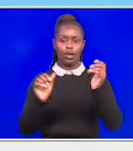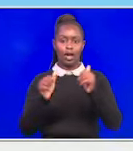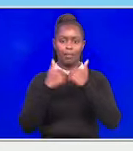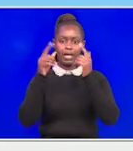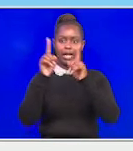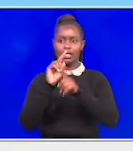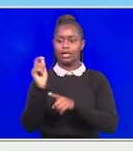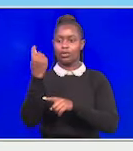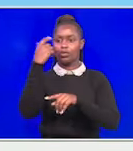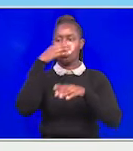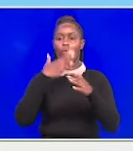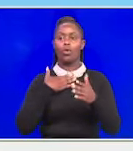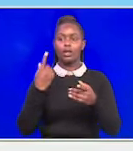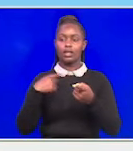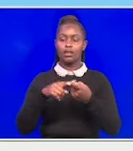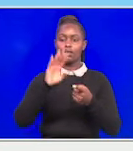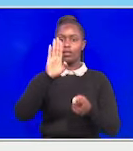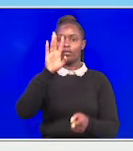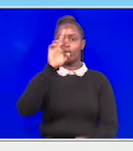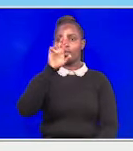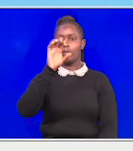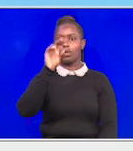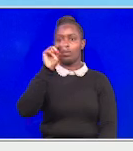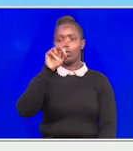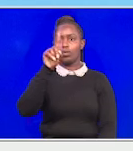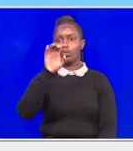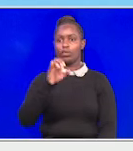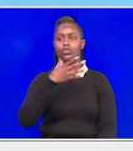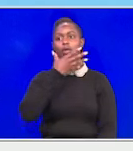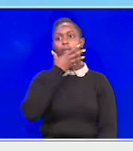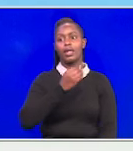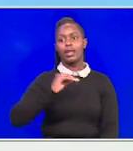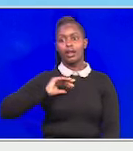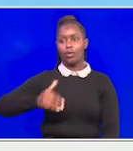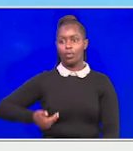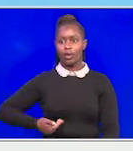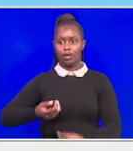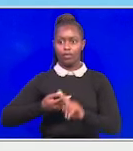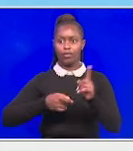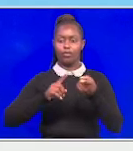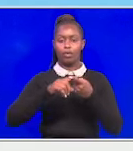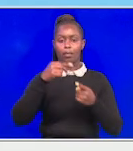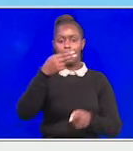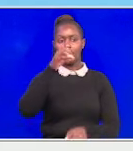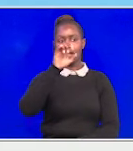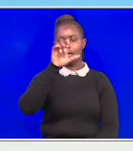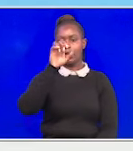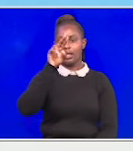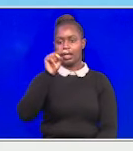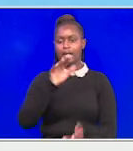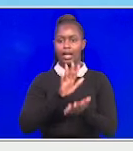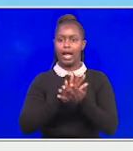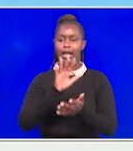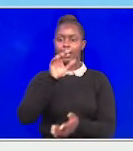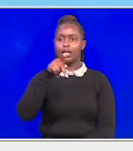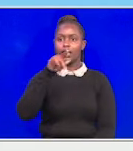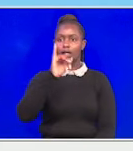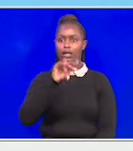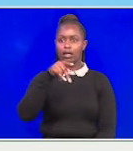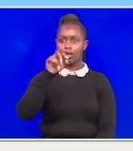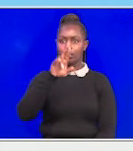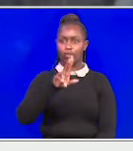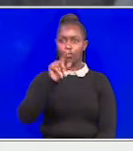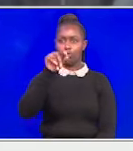for bronze in both men's and women's races, courtesy of Benson Kipruto and Ellen Obiri, who wrapped up the medal tally